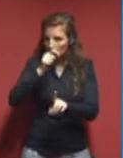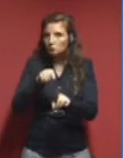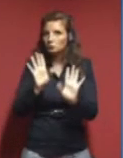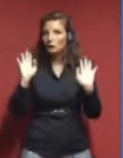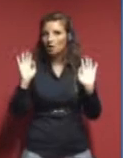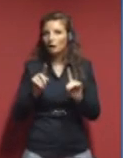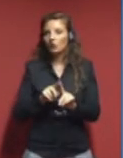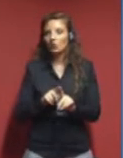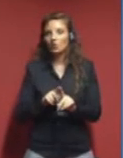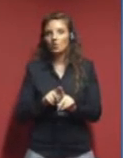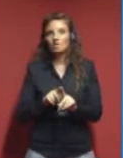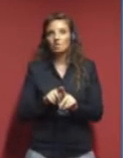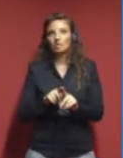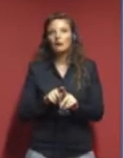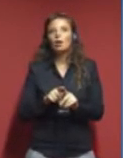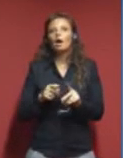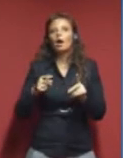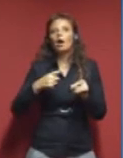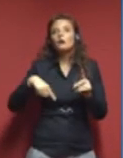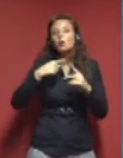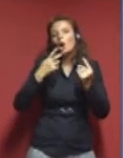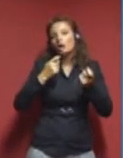parts from standard